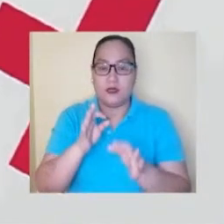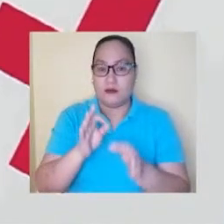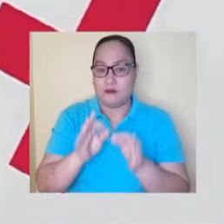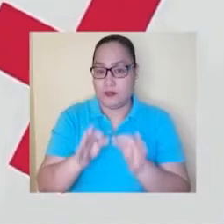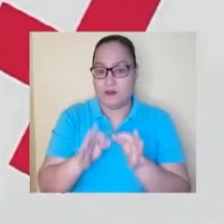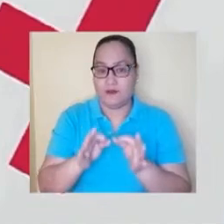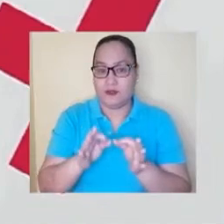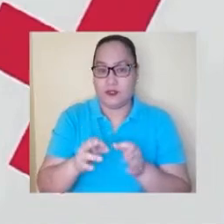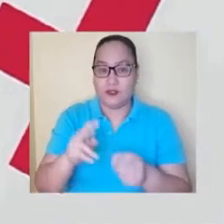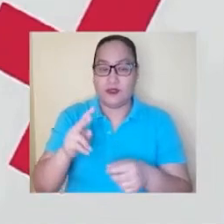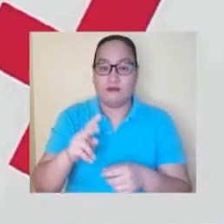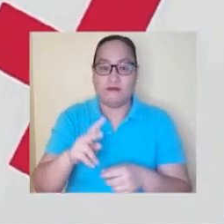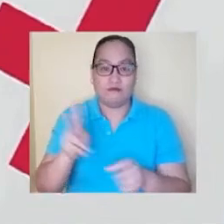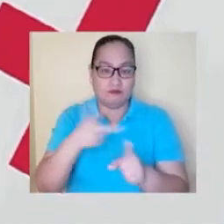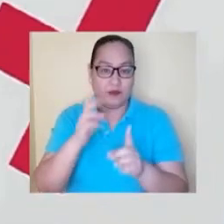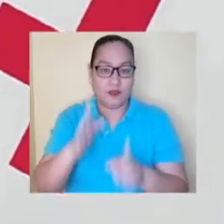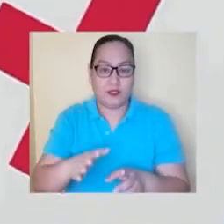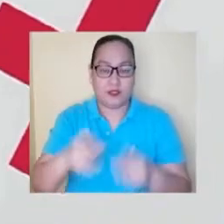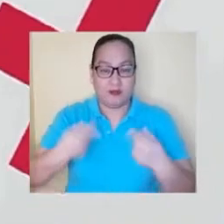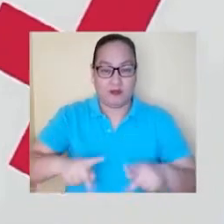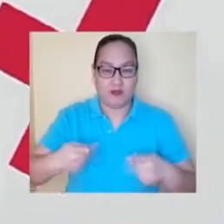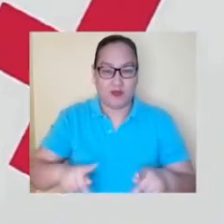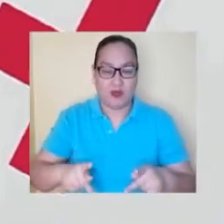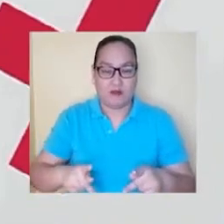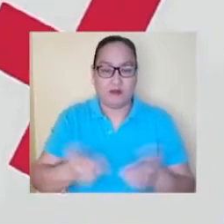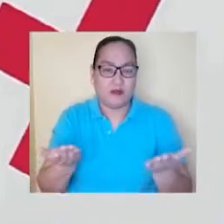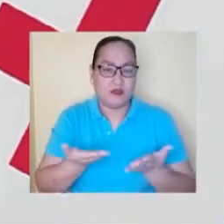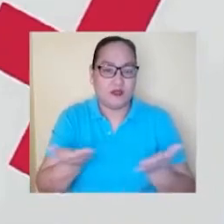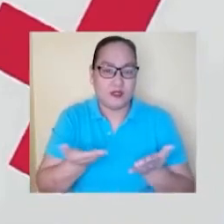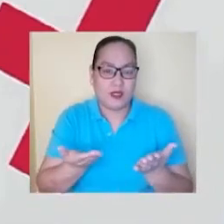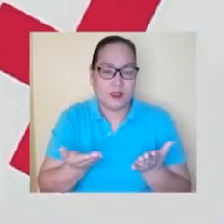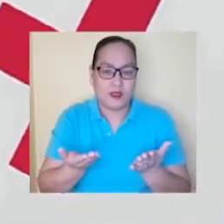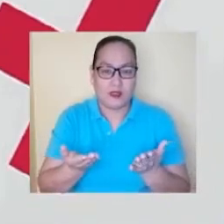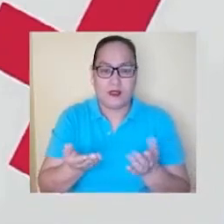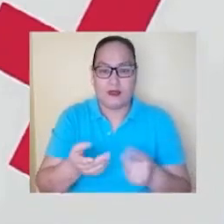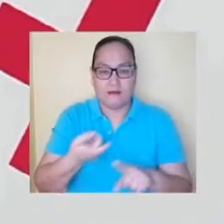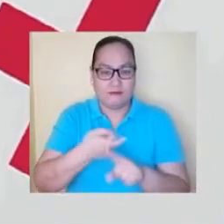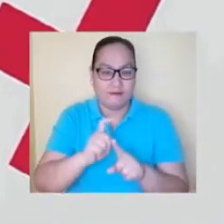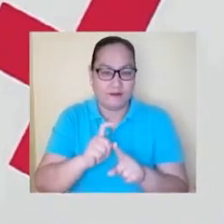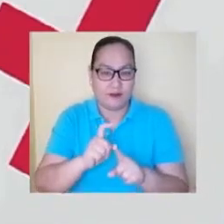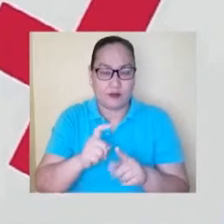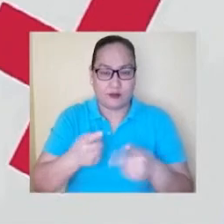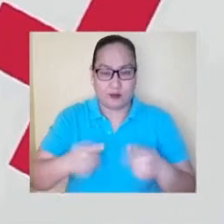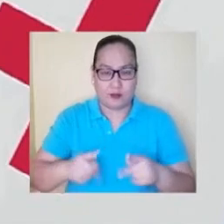abdomen hurt? Where is the pain coming from?